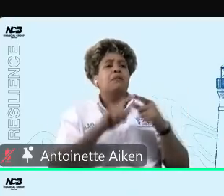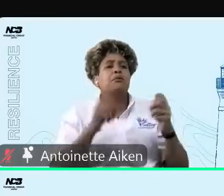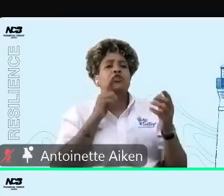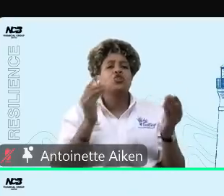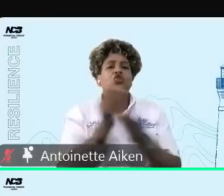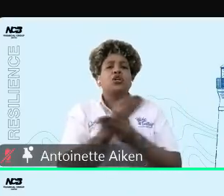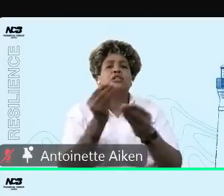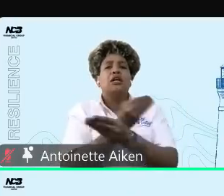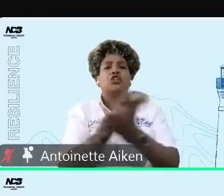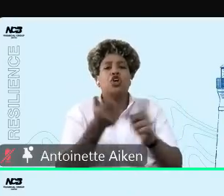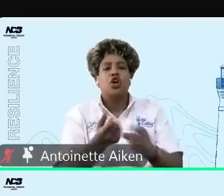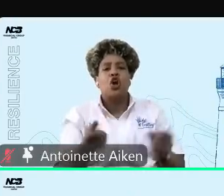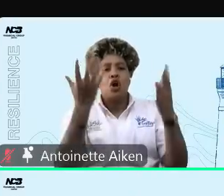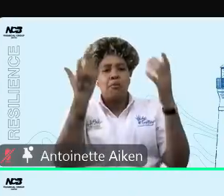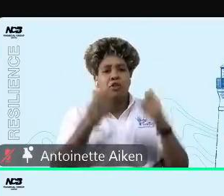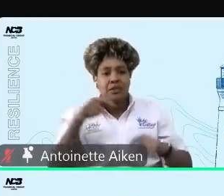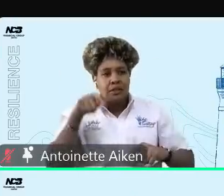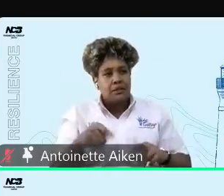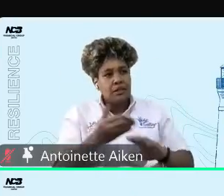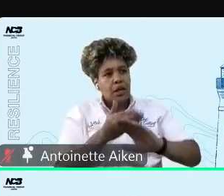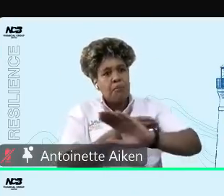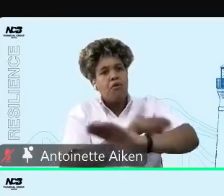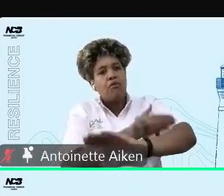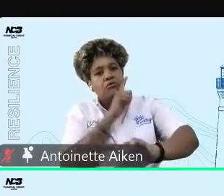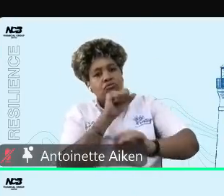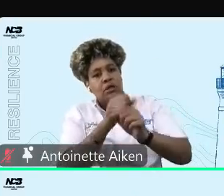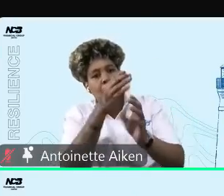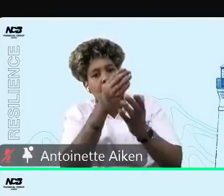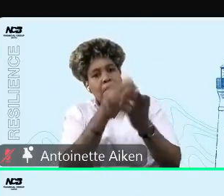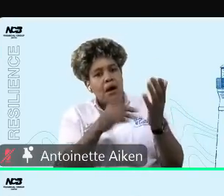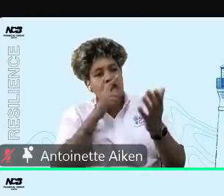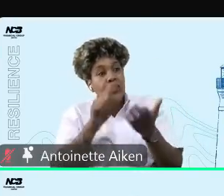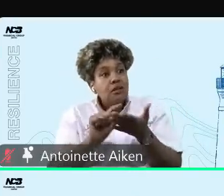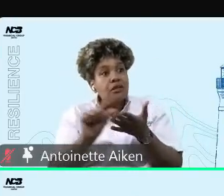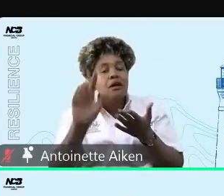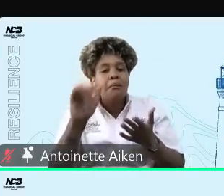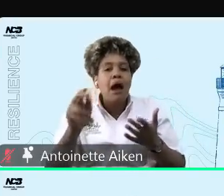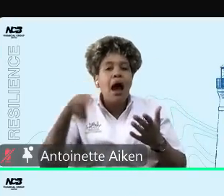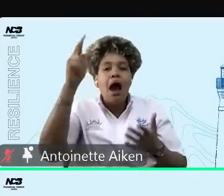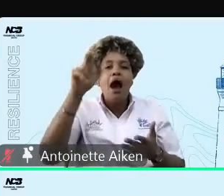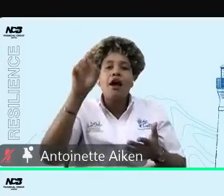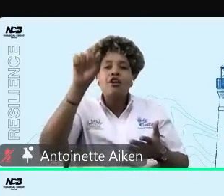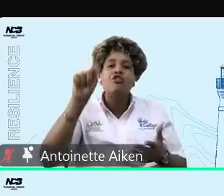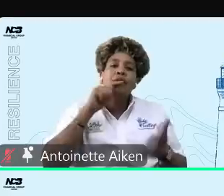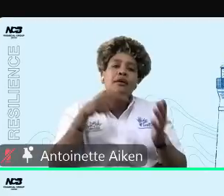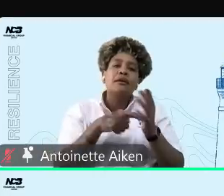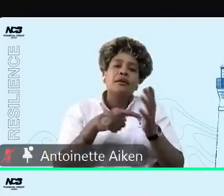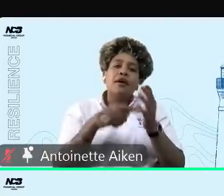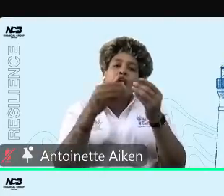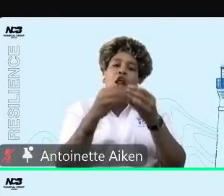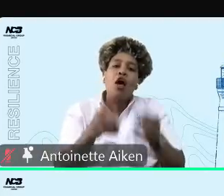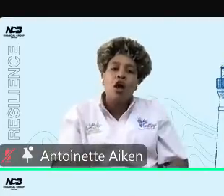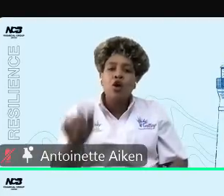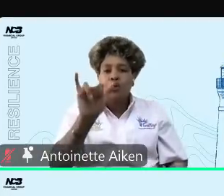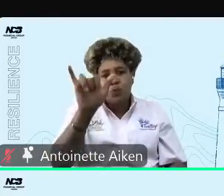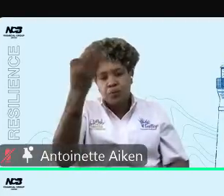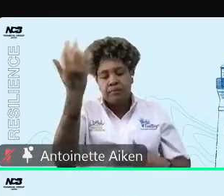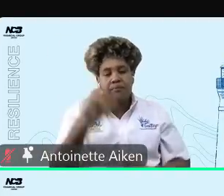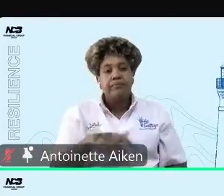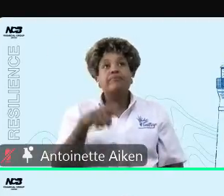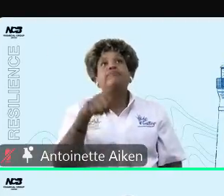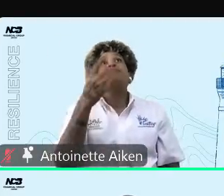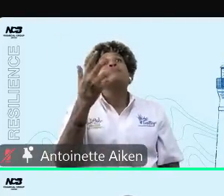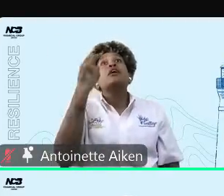transaction volumes. These improvements were partially offset by higher credit impairment losses as well. As